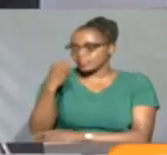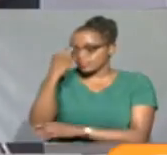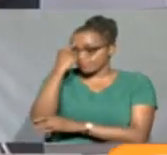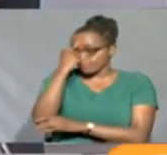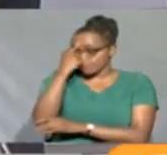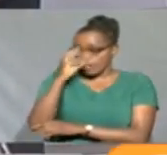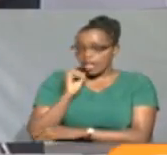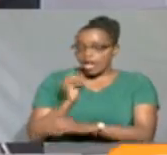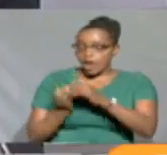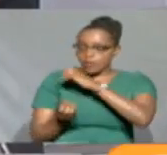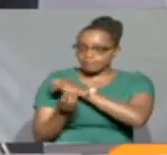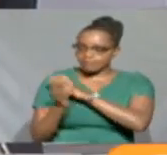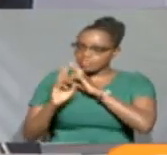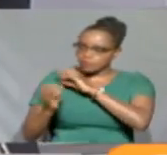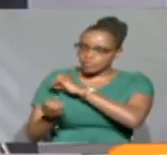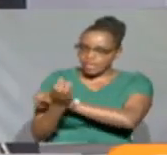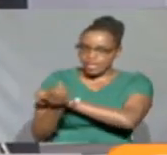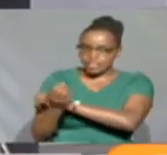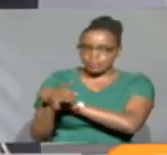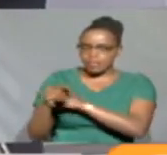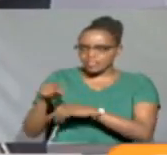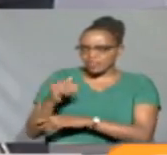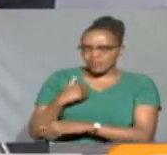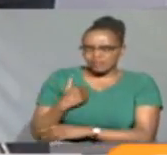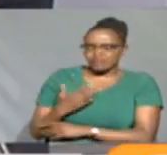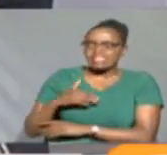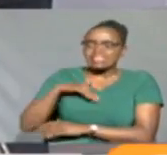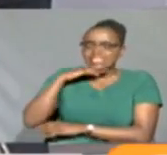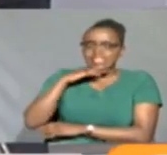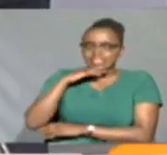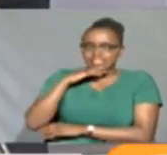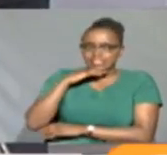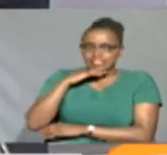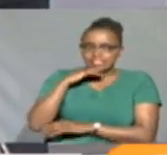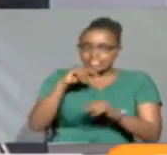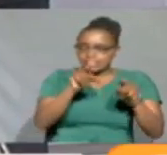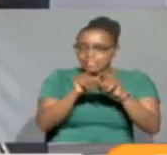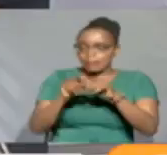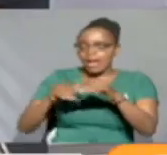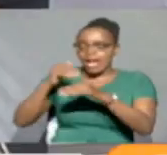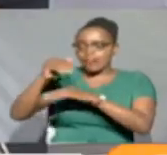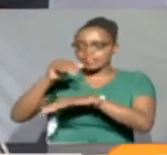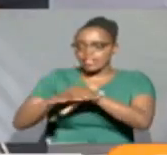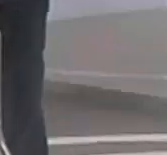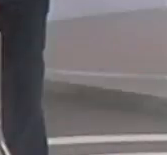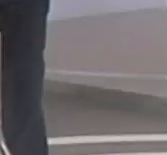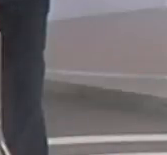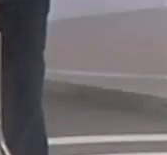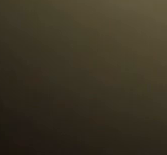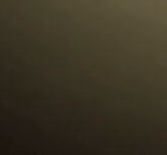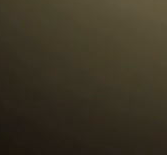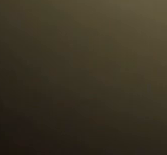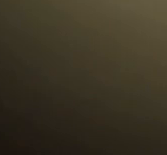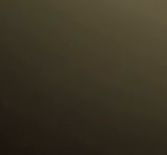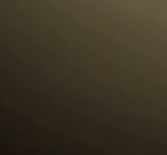as Raquel Muigai reports, Laboso lost her battle with cancer even after treatment in London.